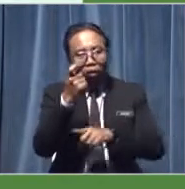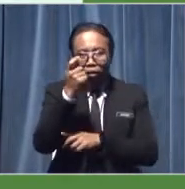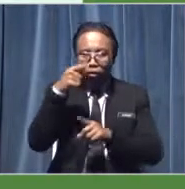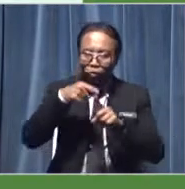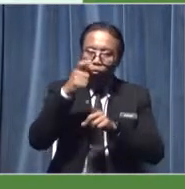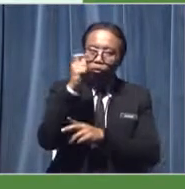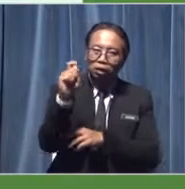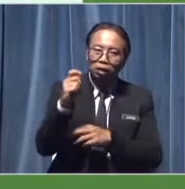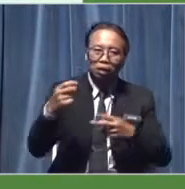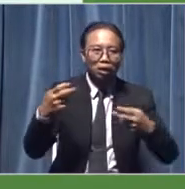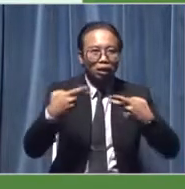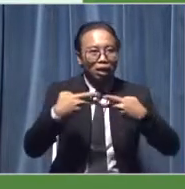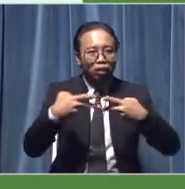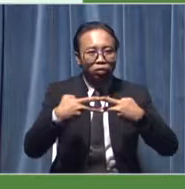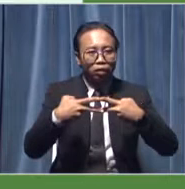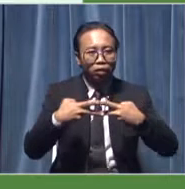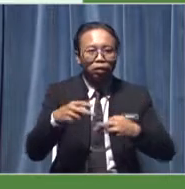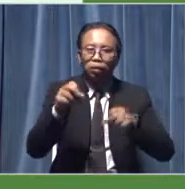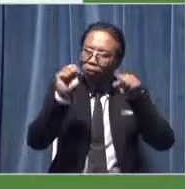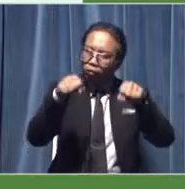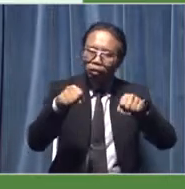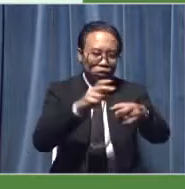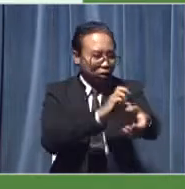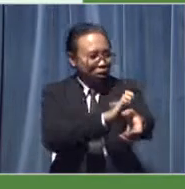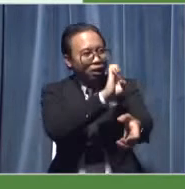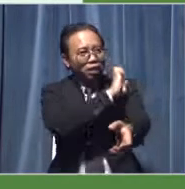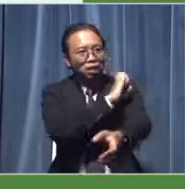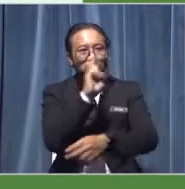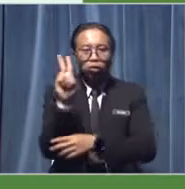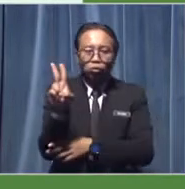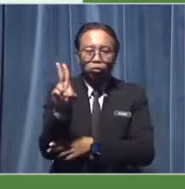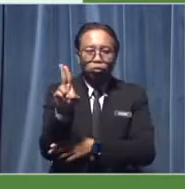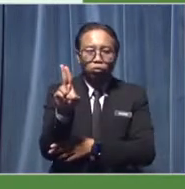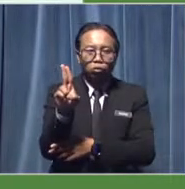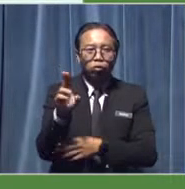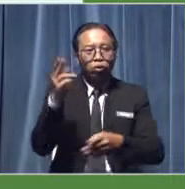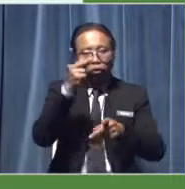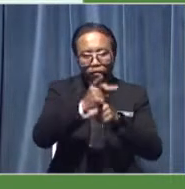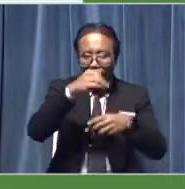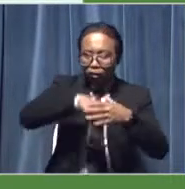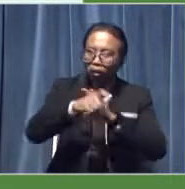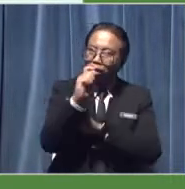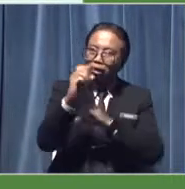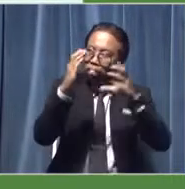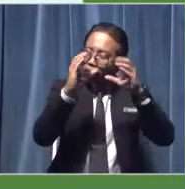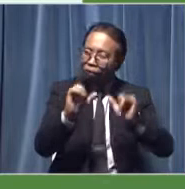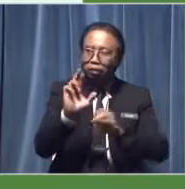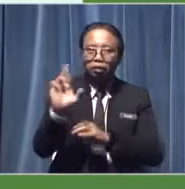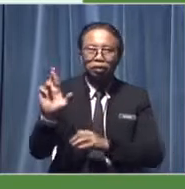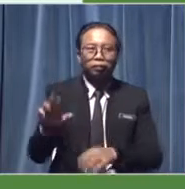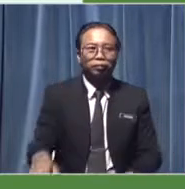the electric potential energy U stored in the capacitor.